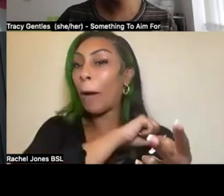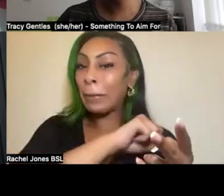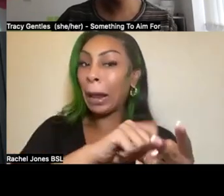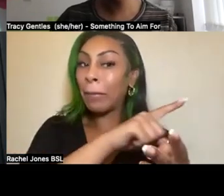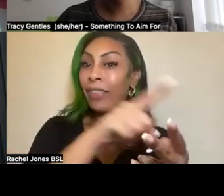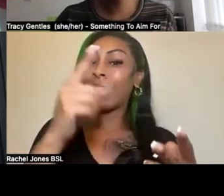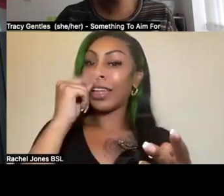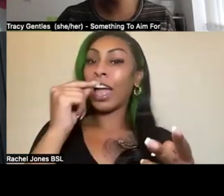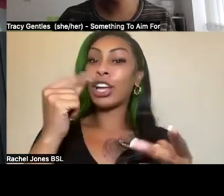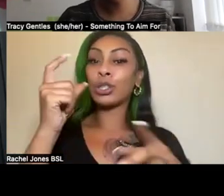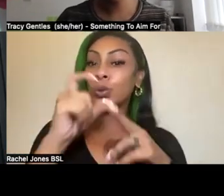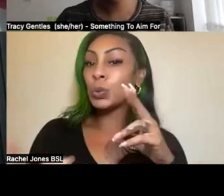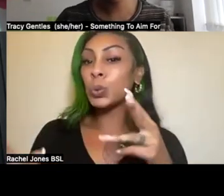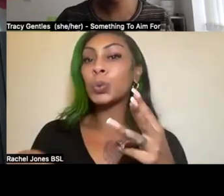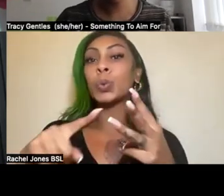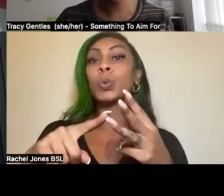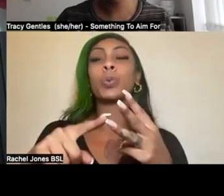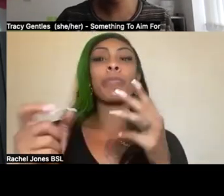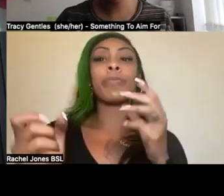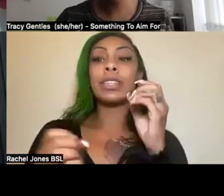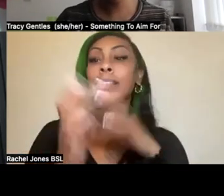spark arts and ARCs,